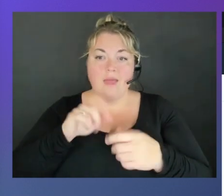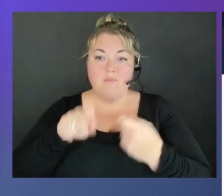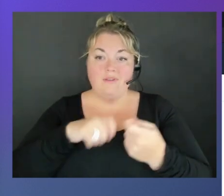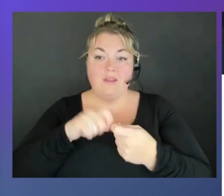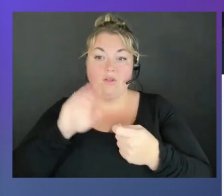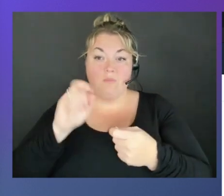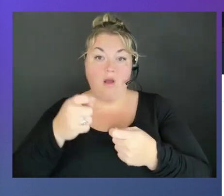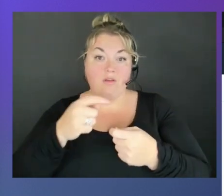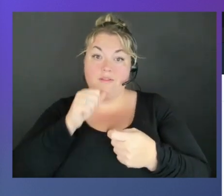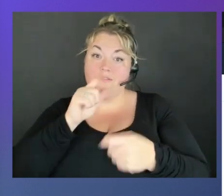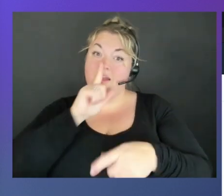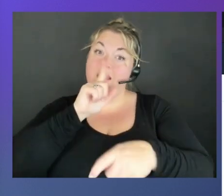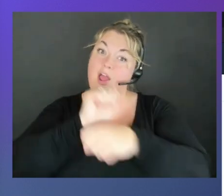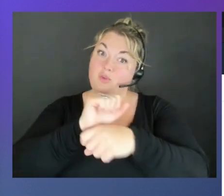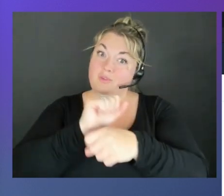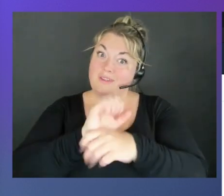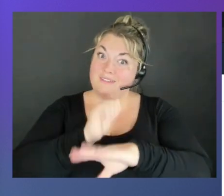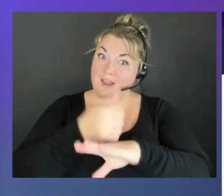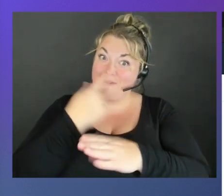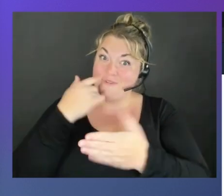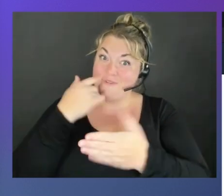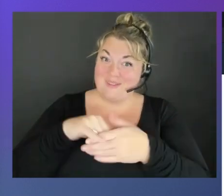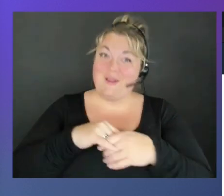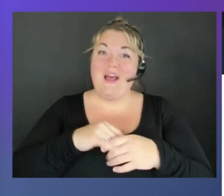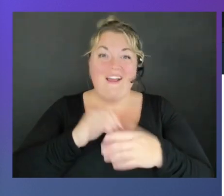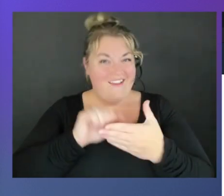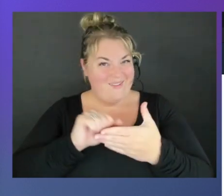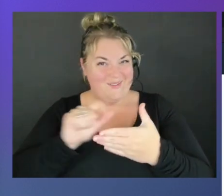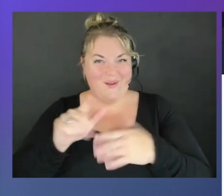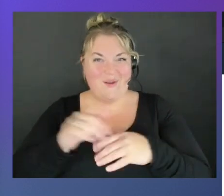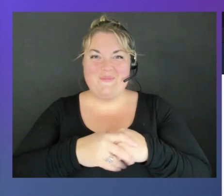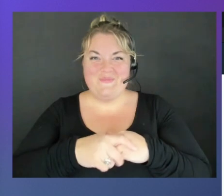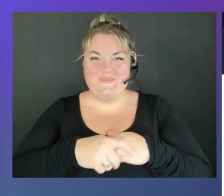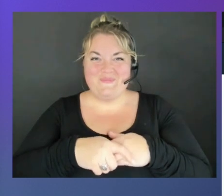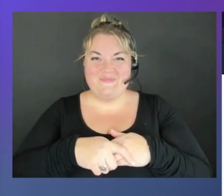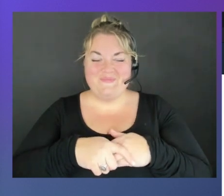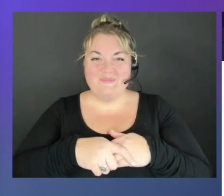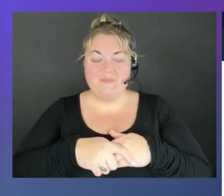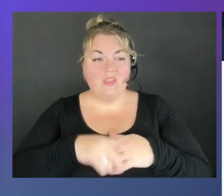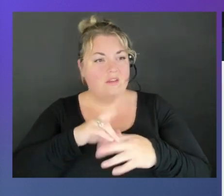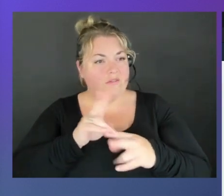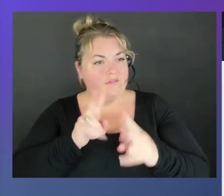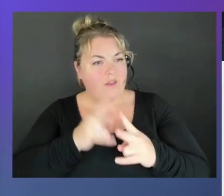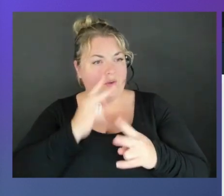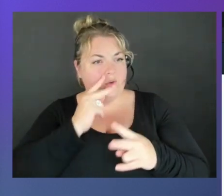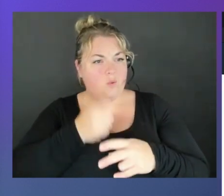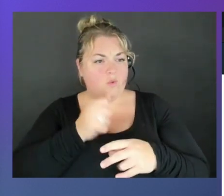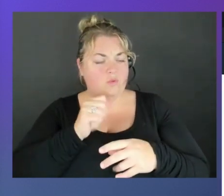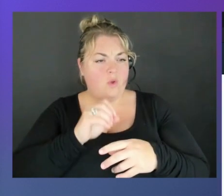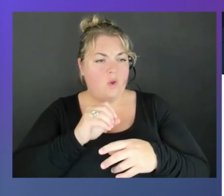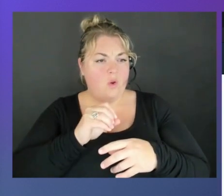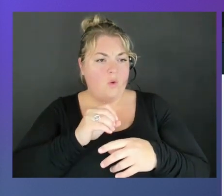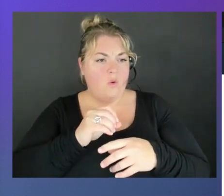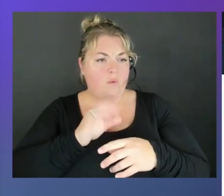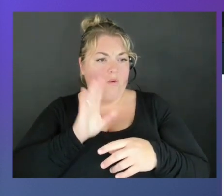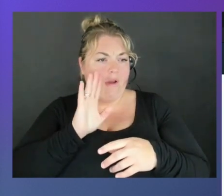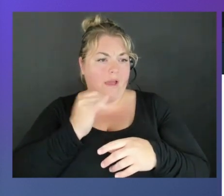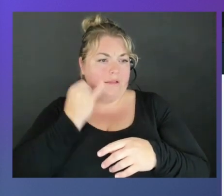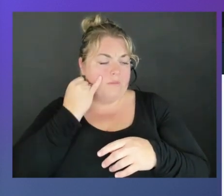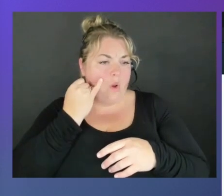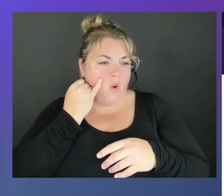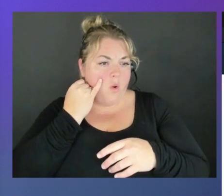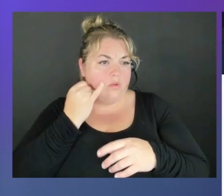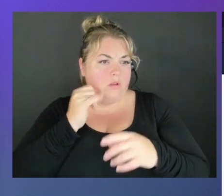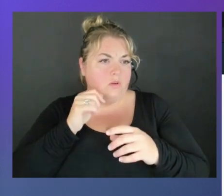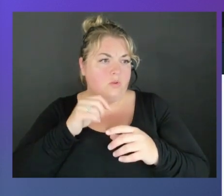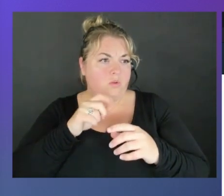is not actually set up for this. And that is all right. Very cool. So I would suppose this could meet